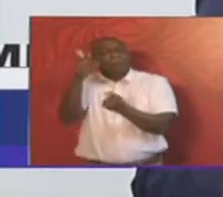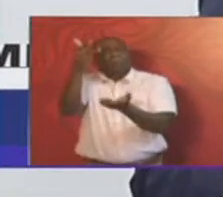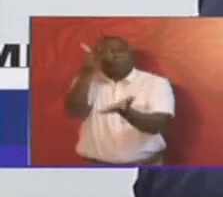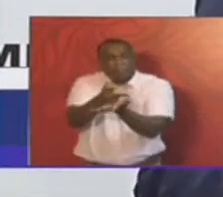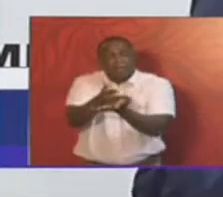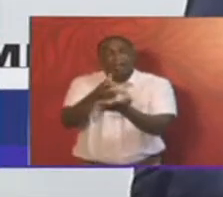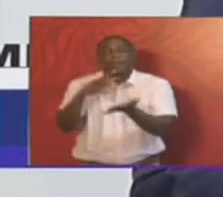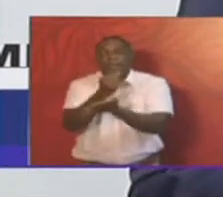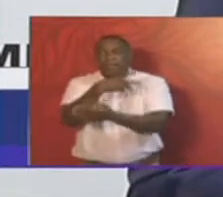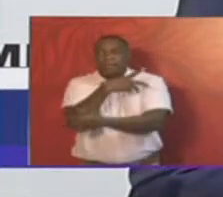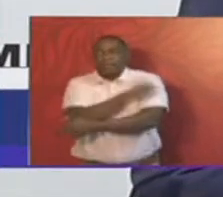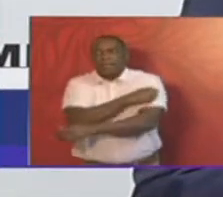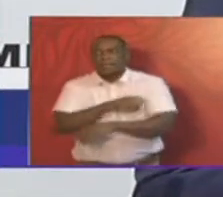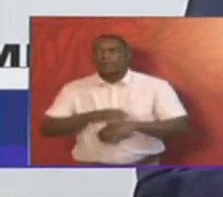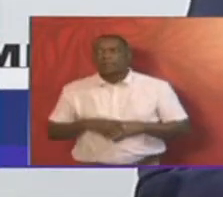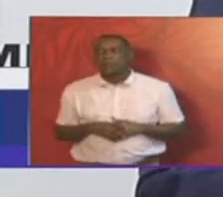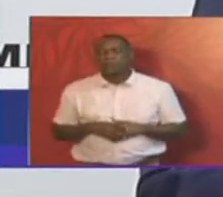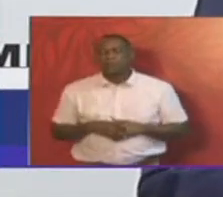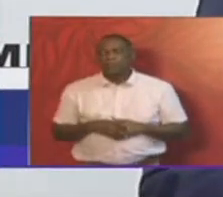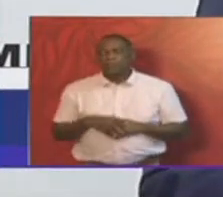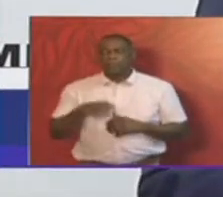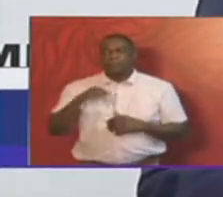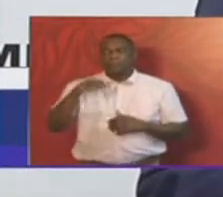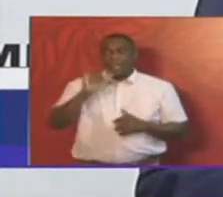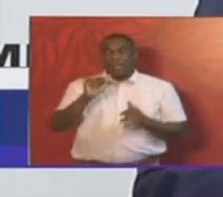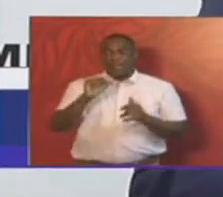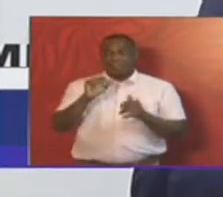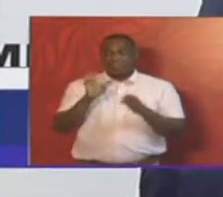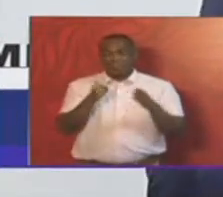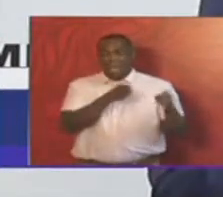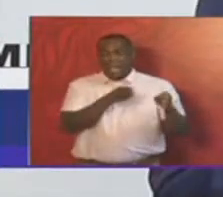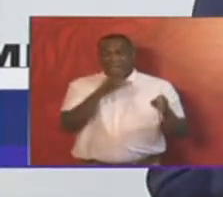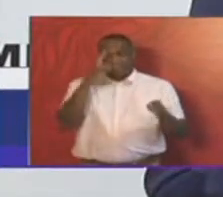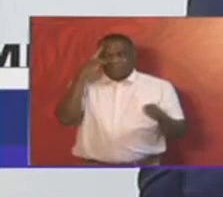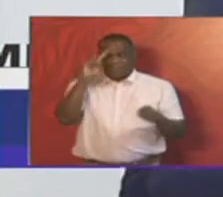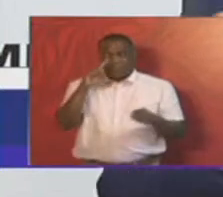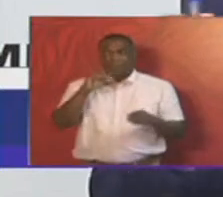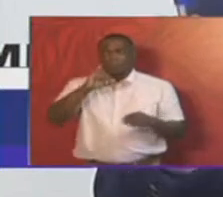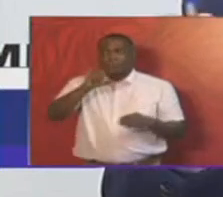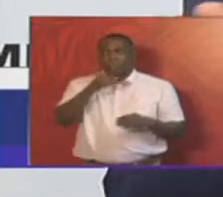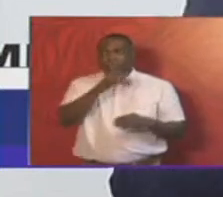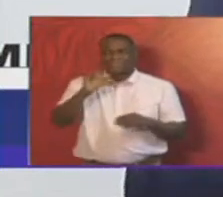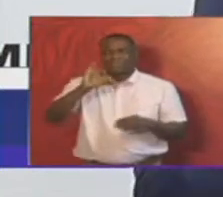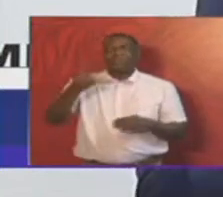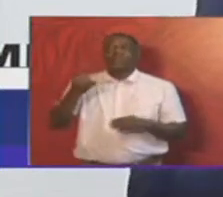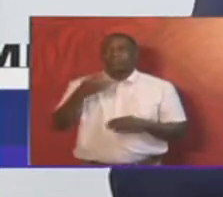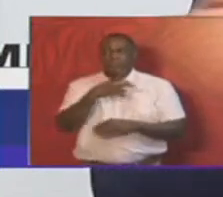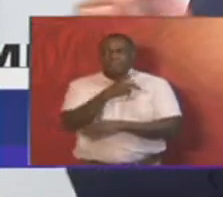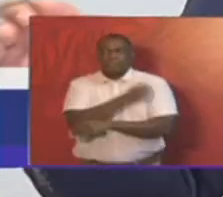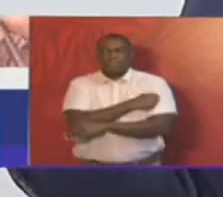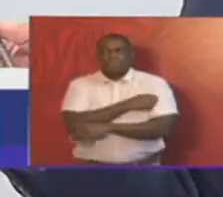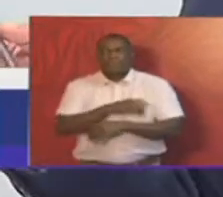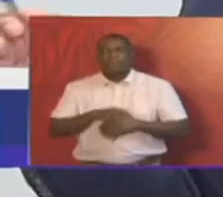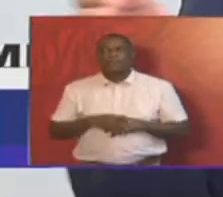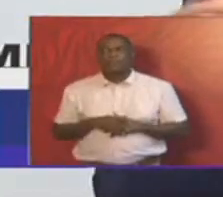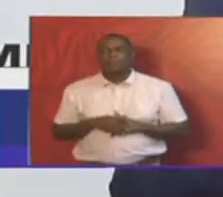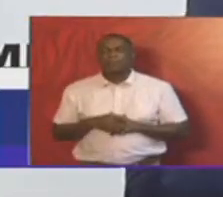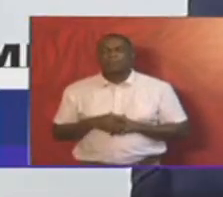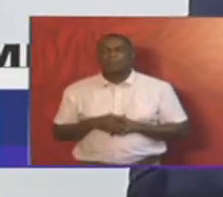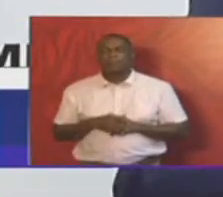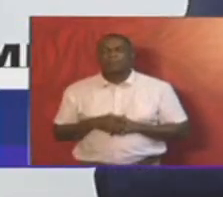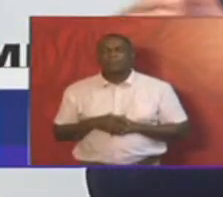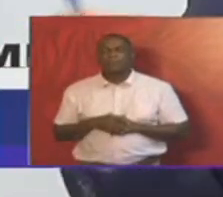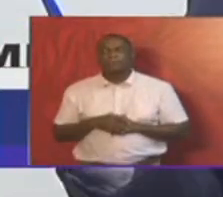the COVID-19 Johnson & Johnson vaccines. And as we roll it out, we will expand it, we